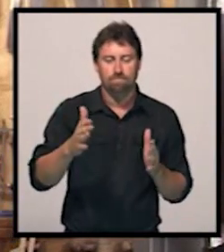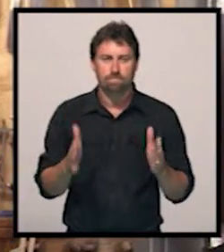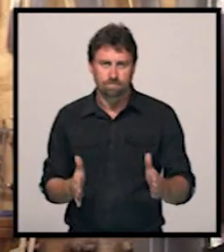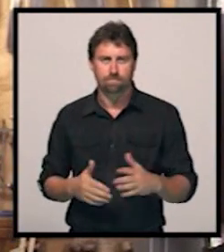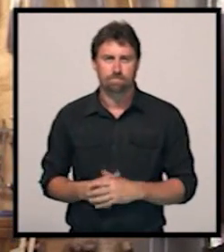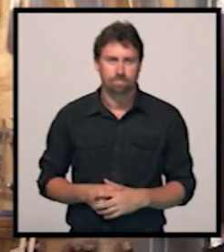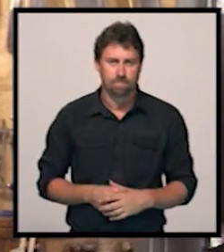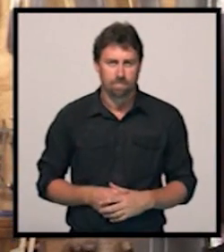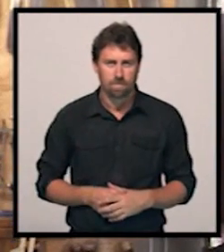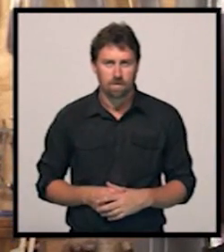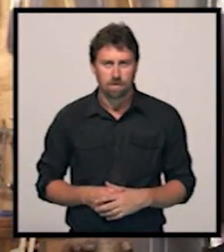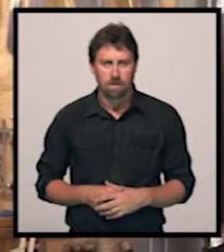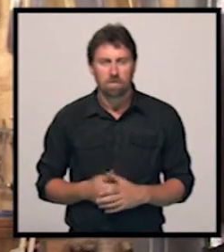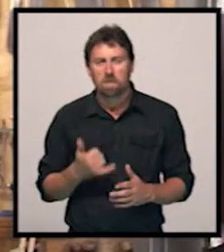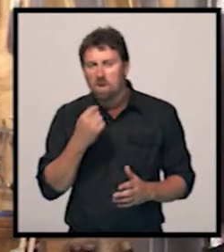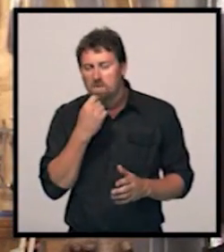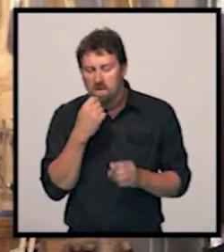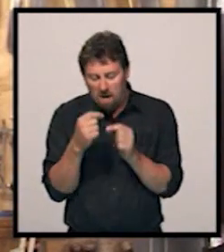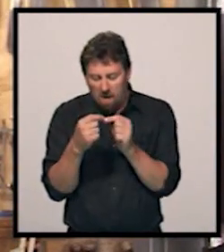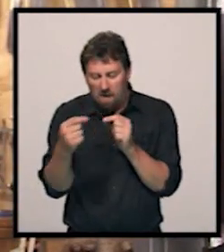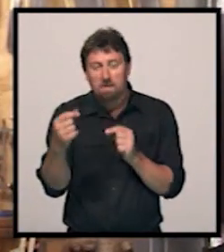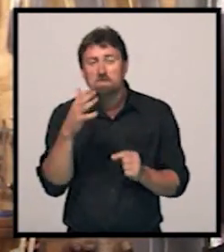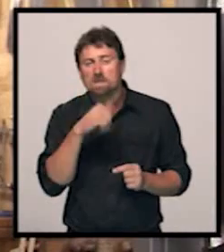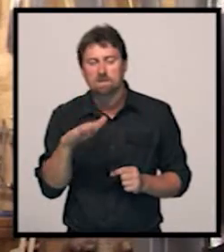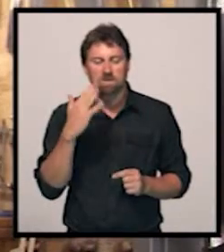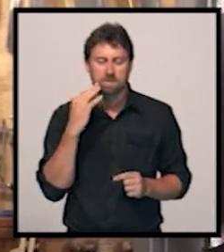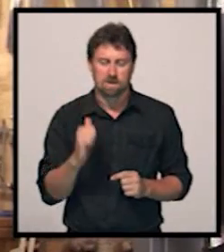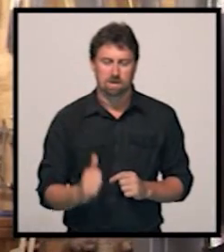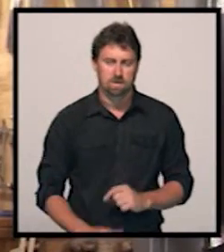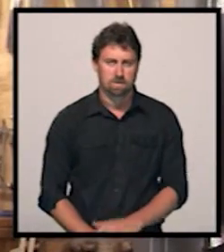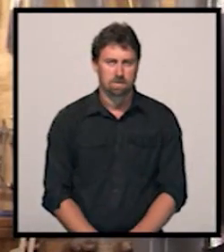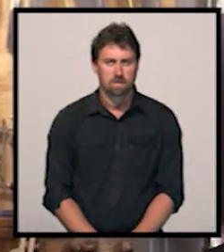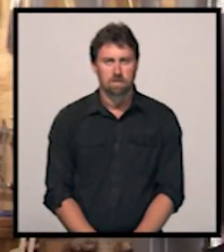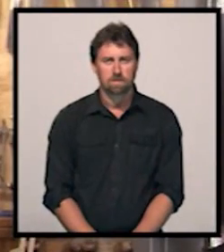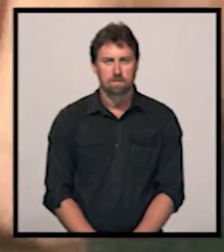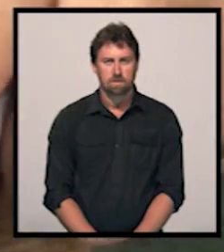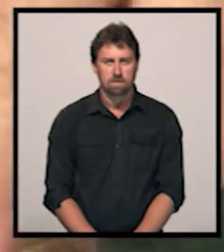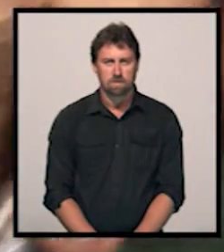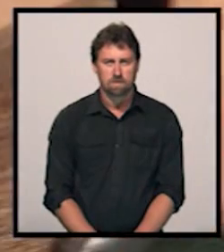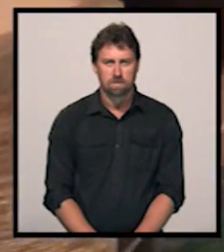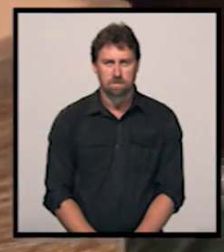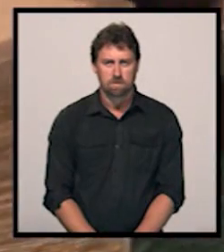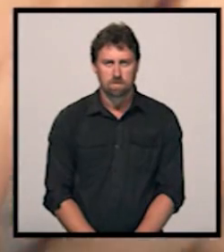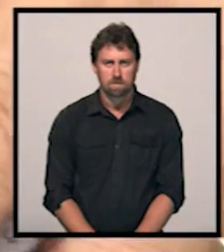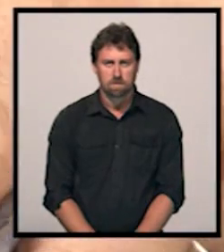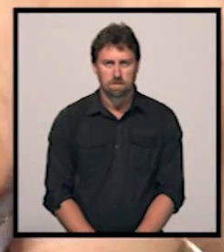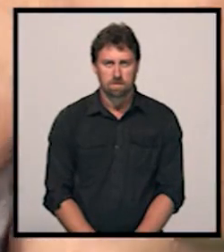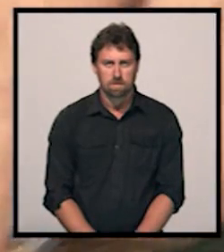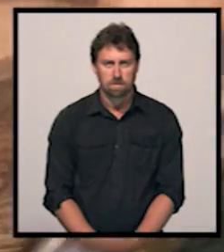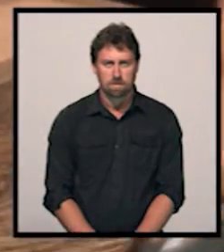the little bits that your knife's missed, that's fine. I'll show you how to get rid of those.